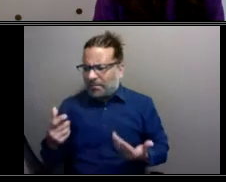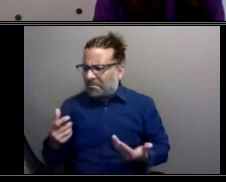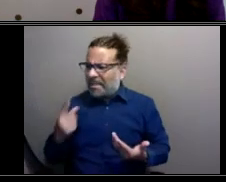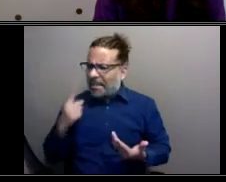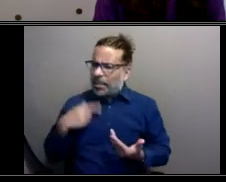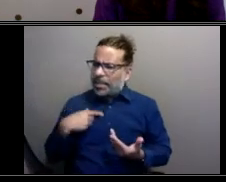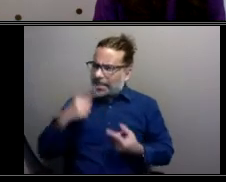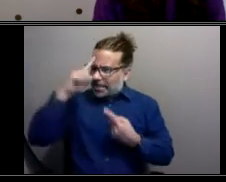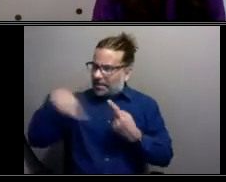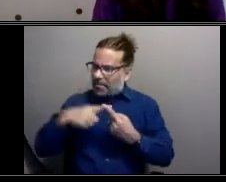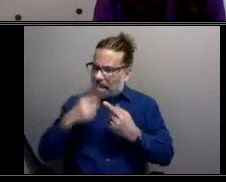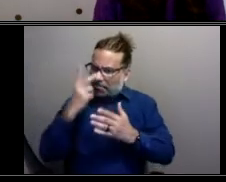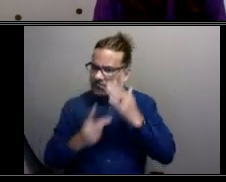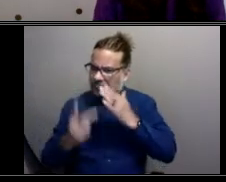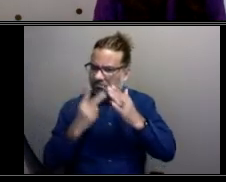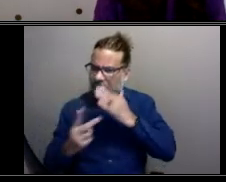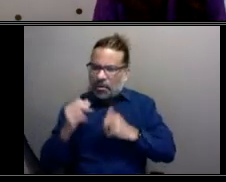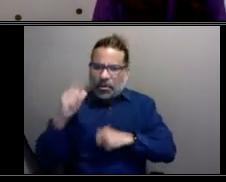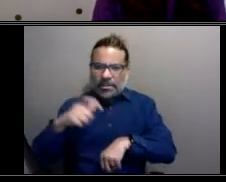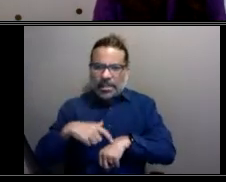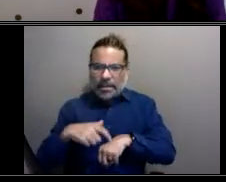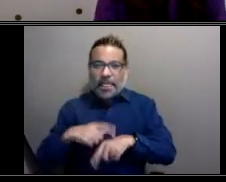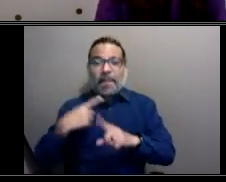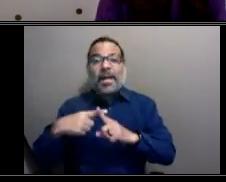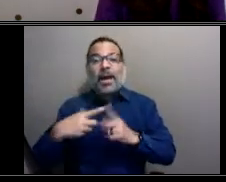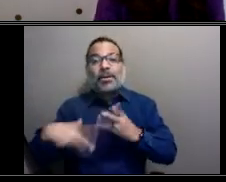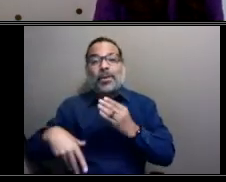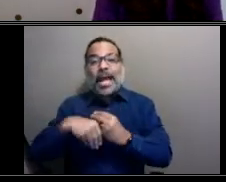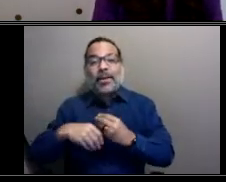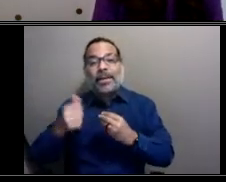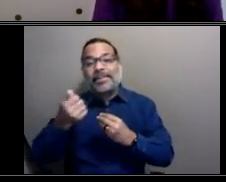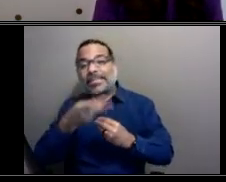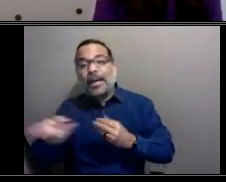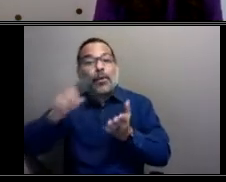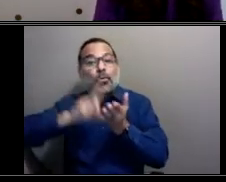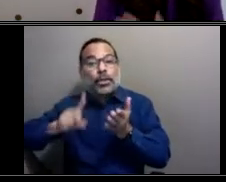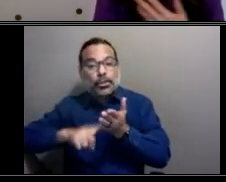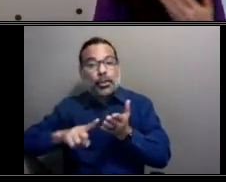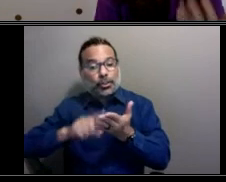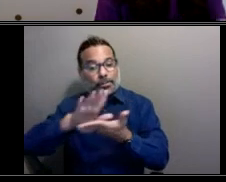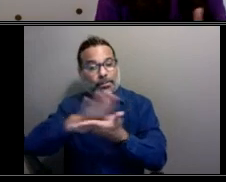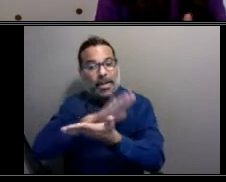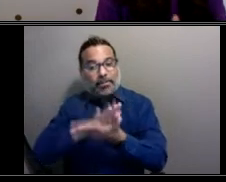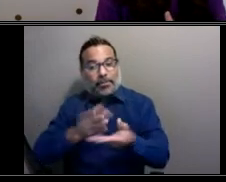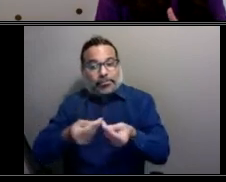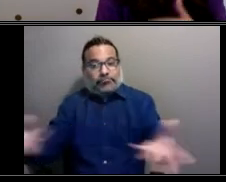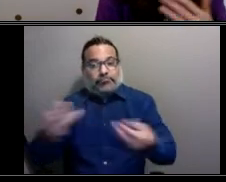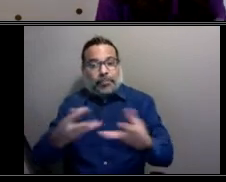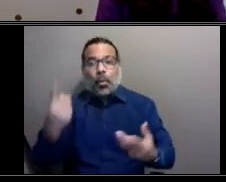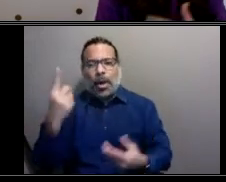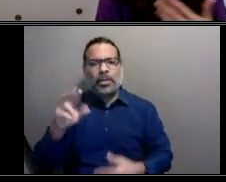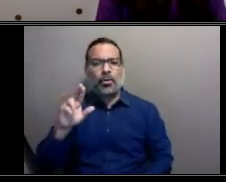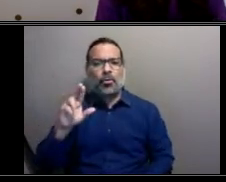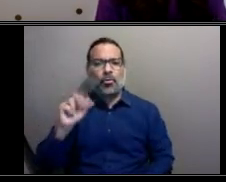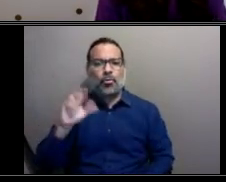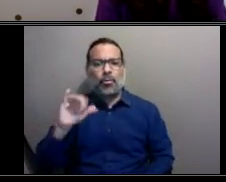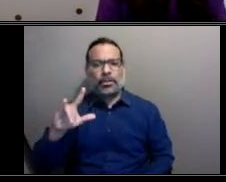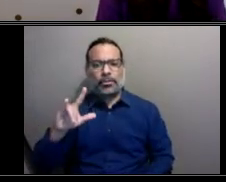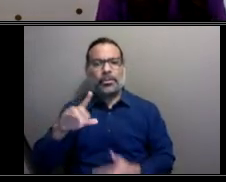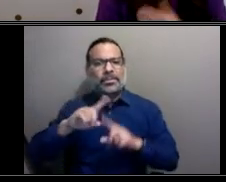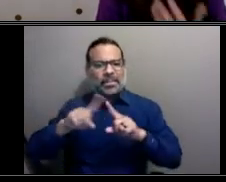time. And I just want to add that we have several research briefs coming out, and one on racial differences in vocational